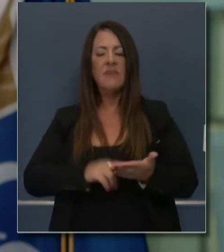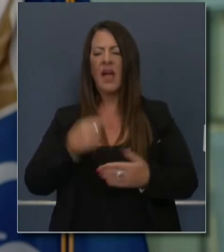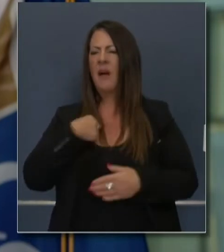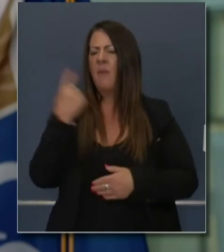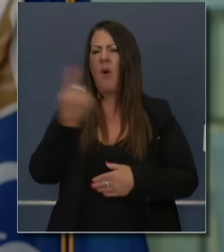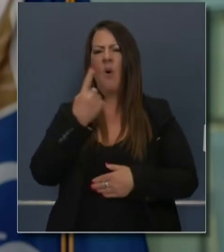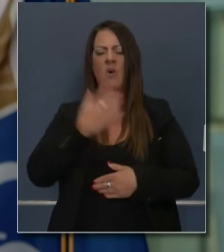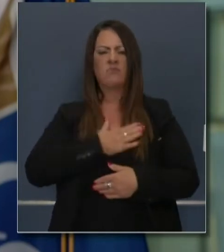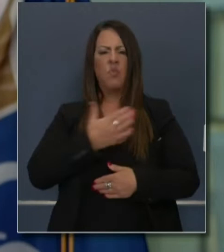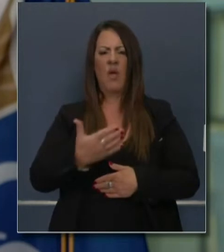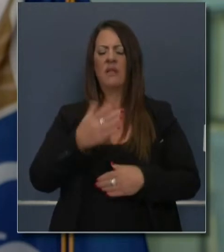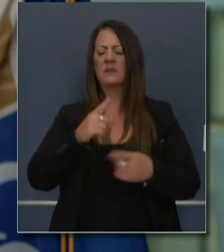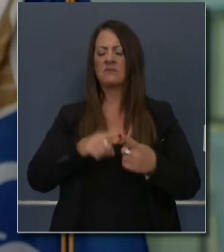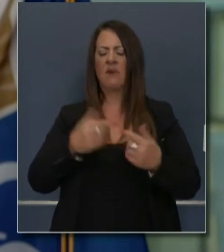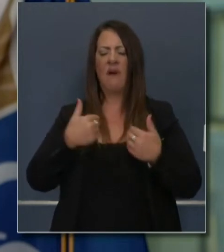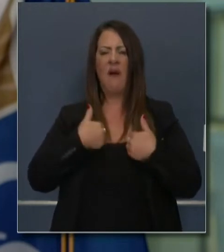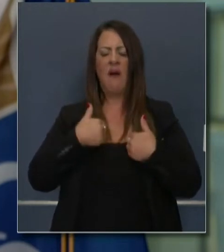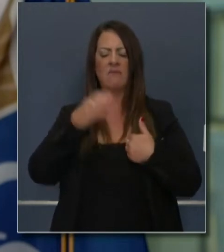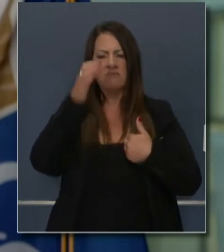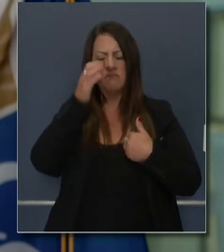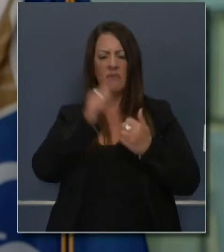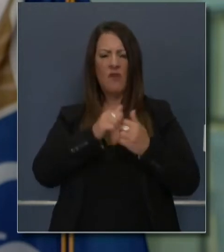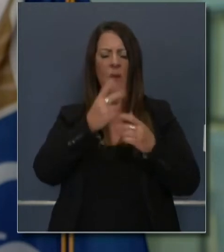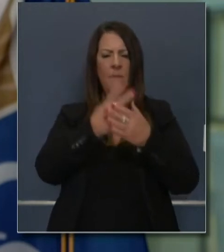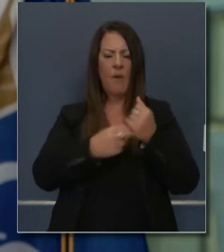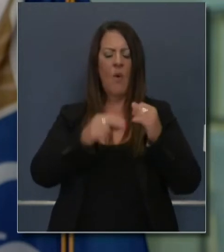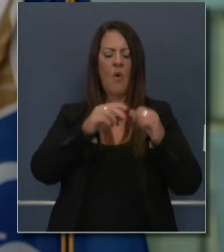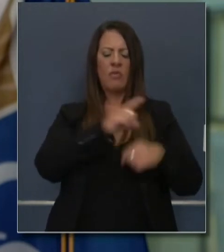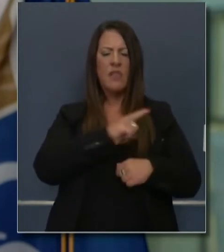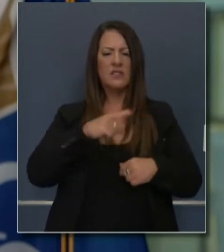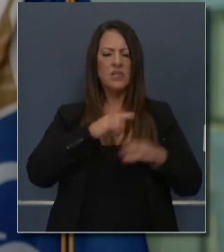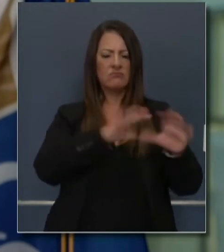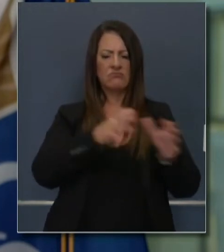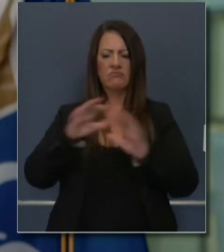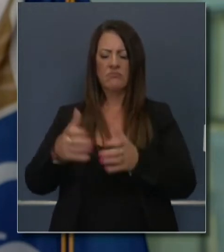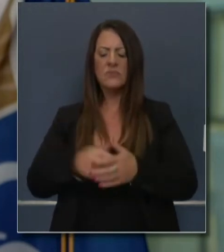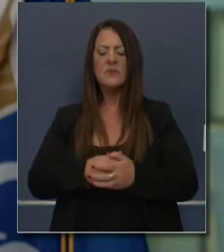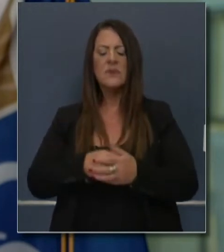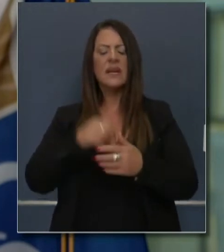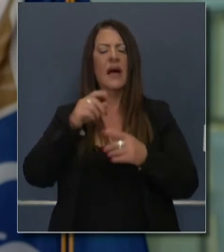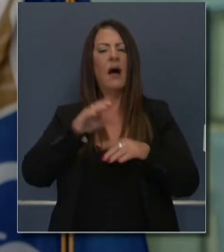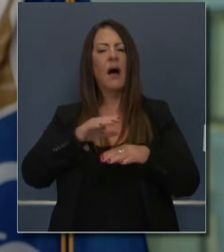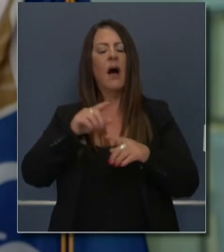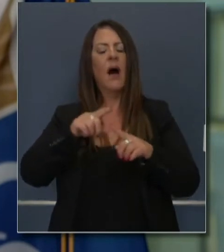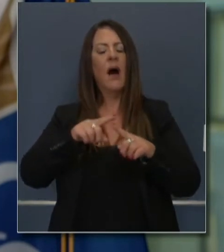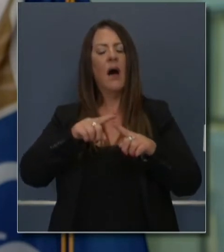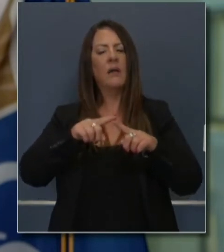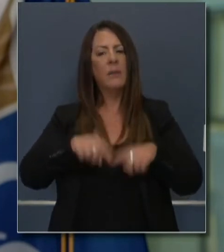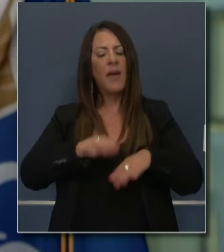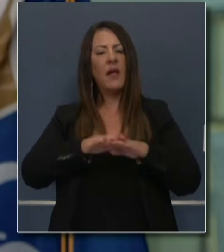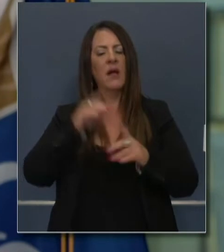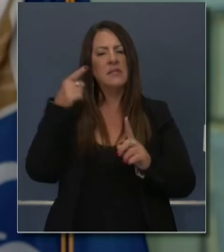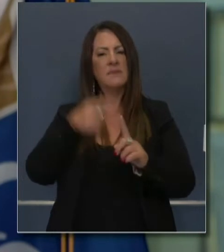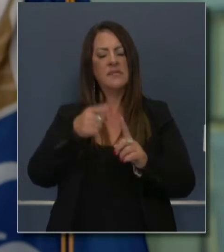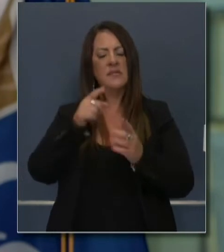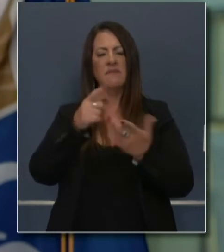that, but that's based upon a specific criteria, specific agenda, and necessity as it relates to